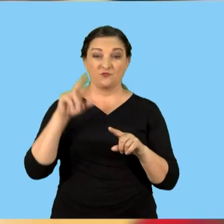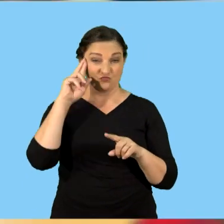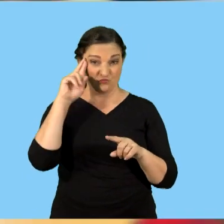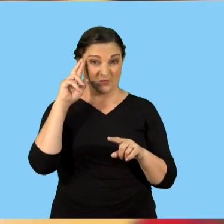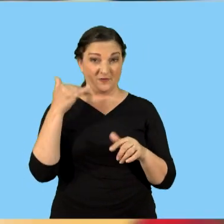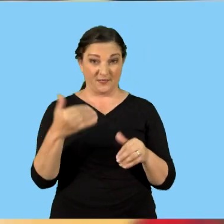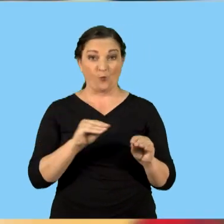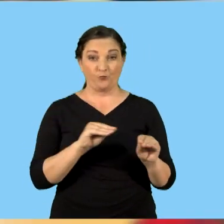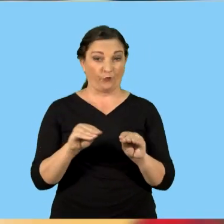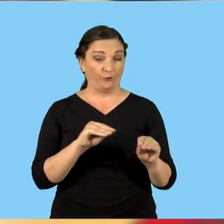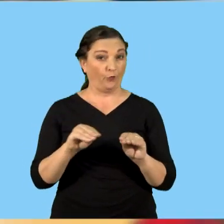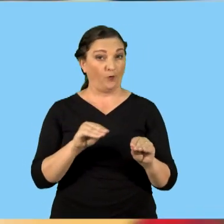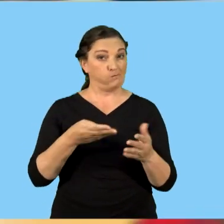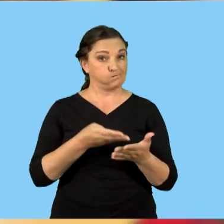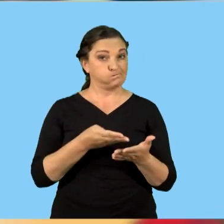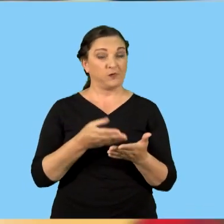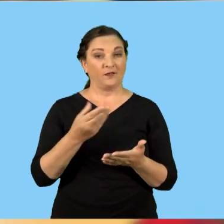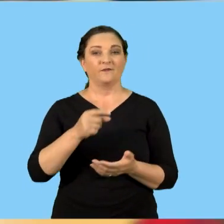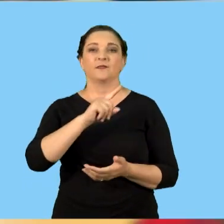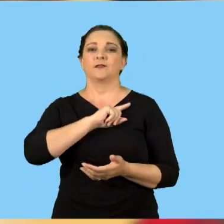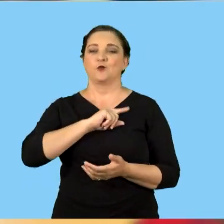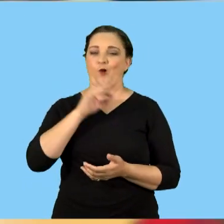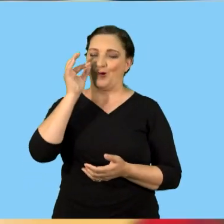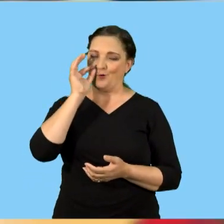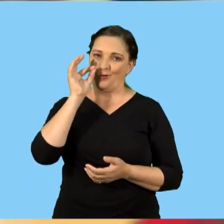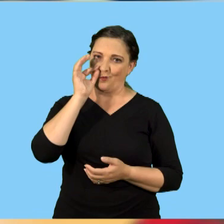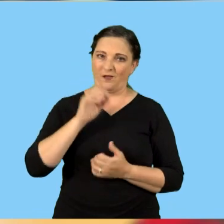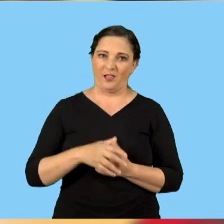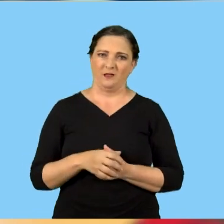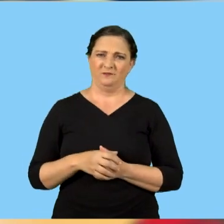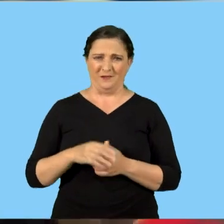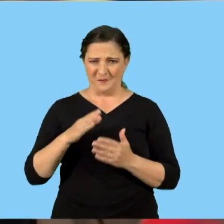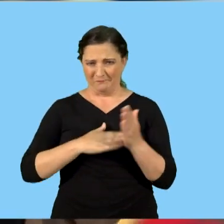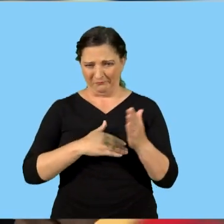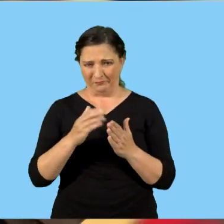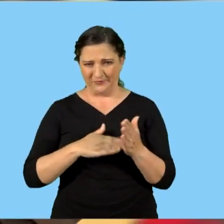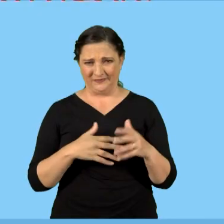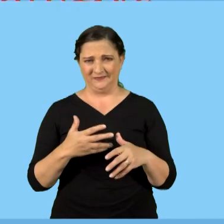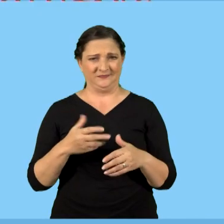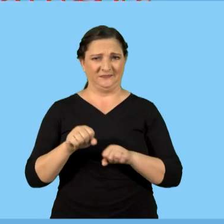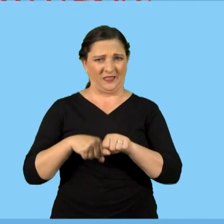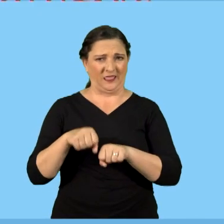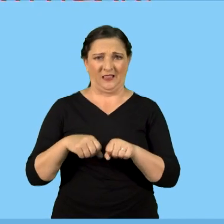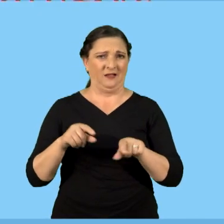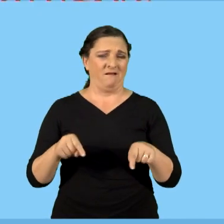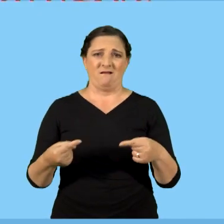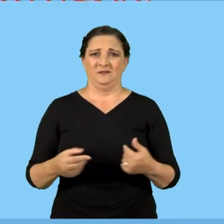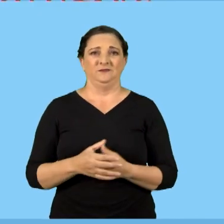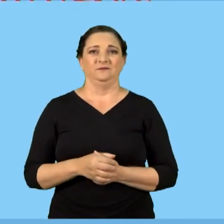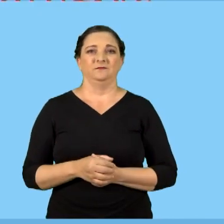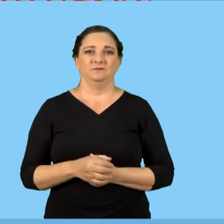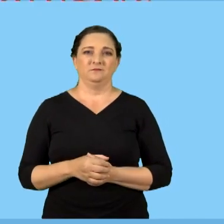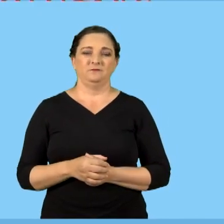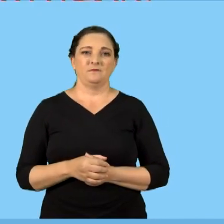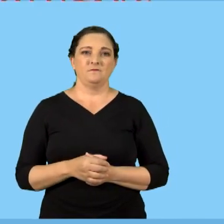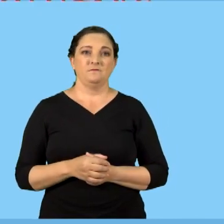is a moving object. So therefore we need to use oil on that one. You can't really paint a gear component of a